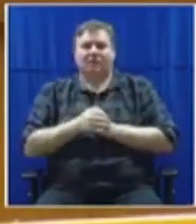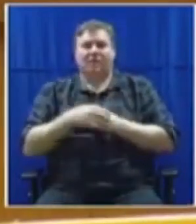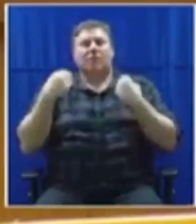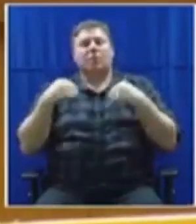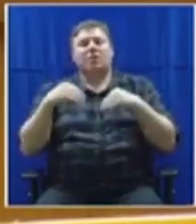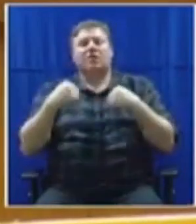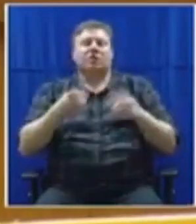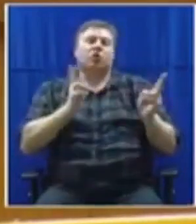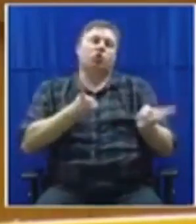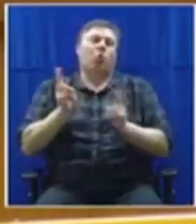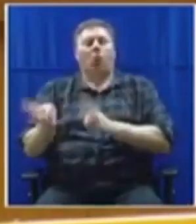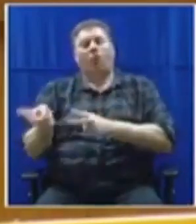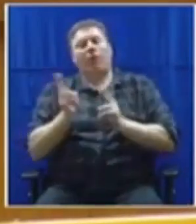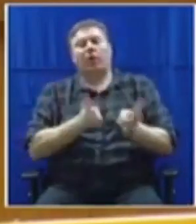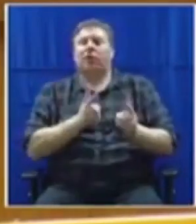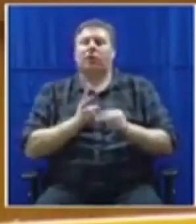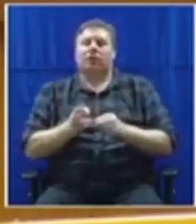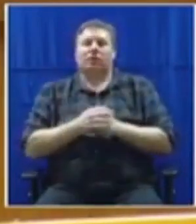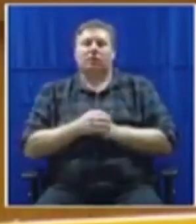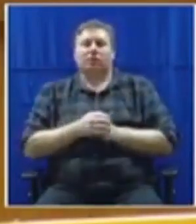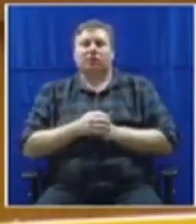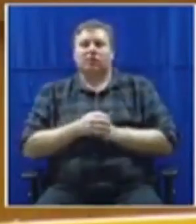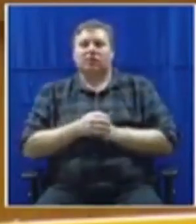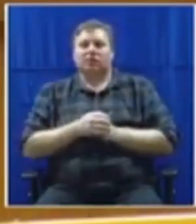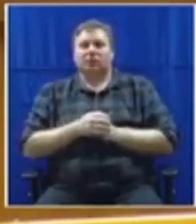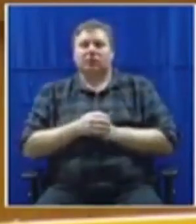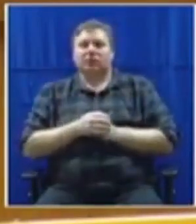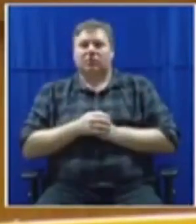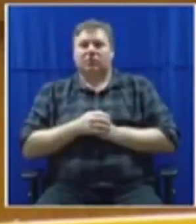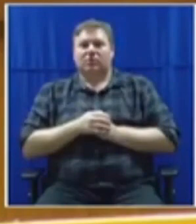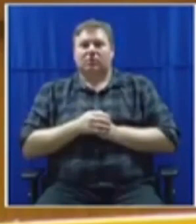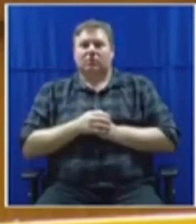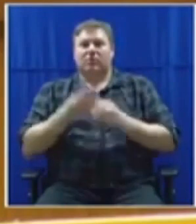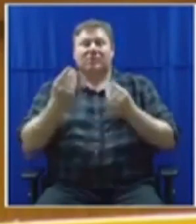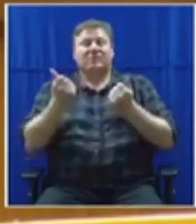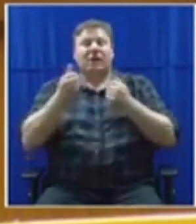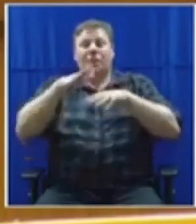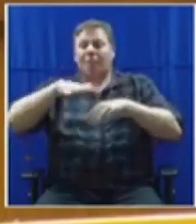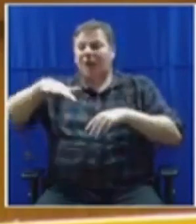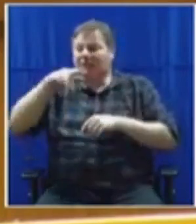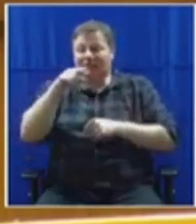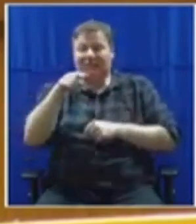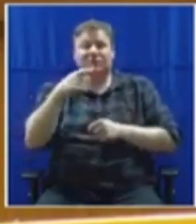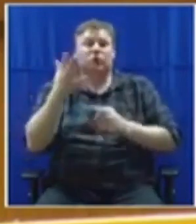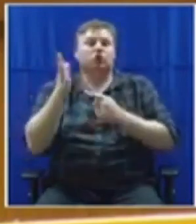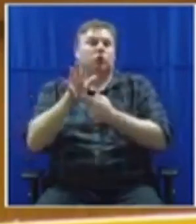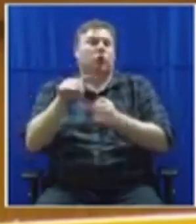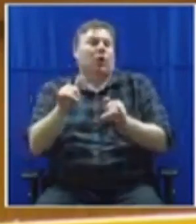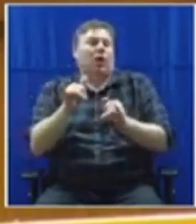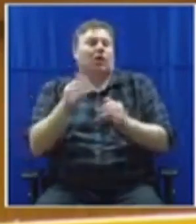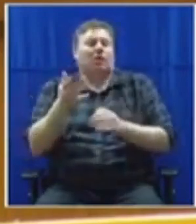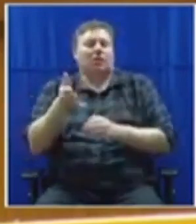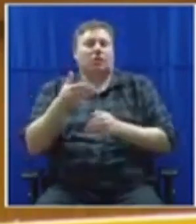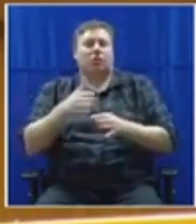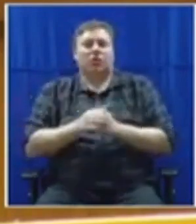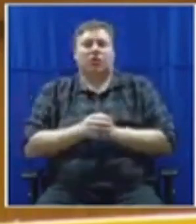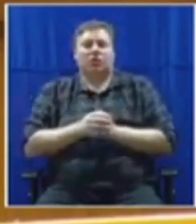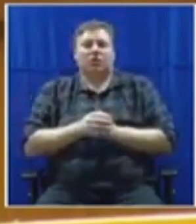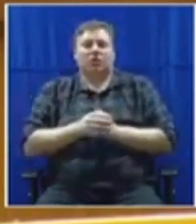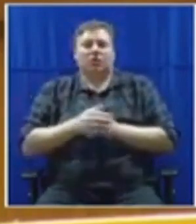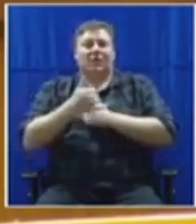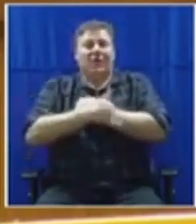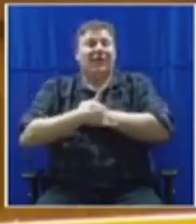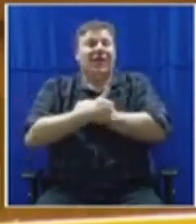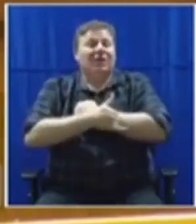usual, as some of your benches are portraying it to be. Our country is under attack. Our